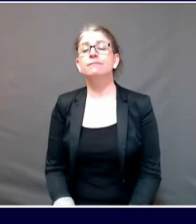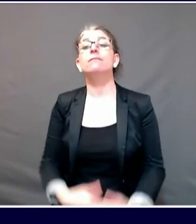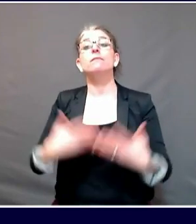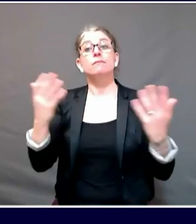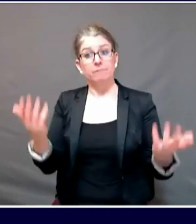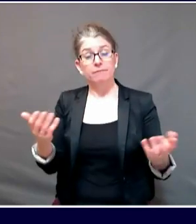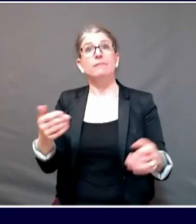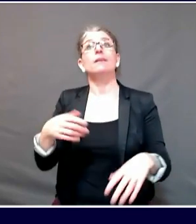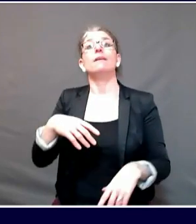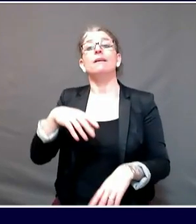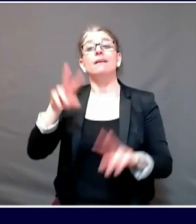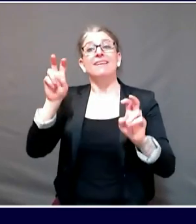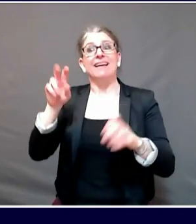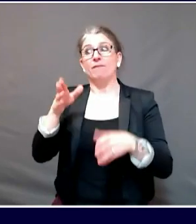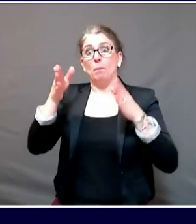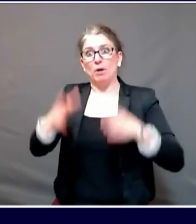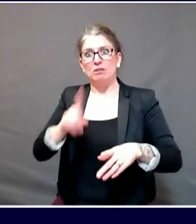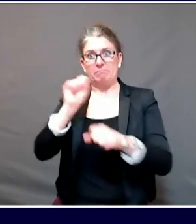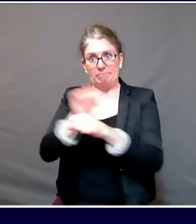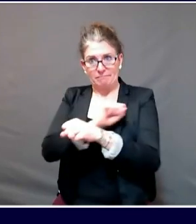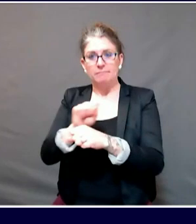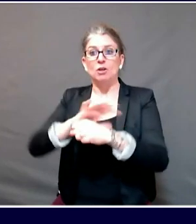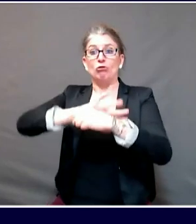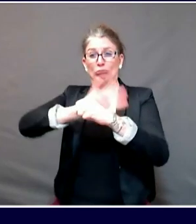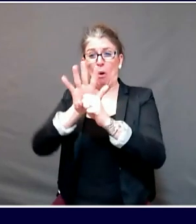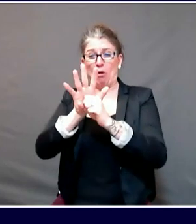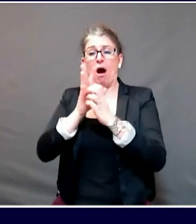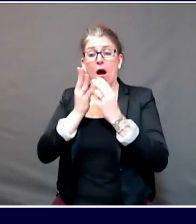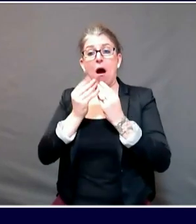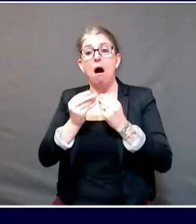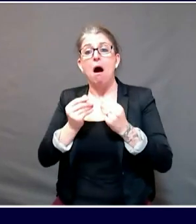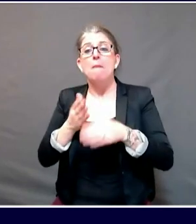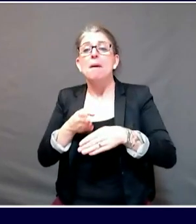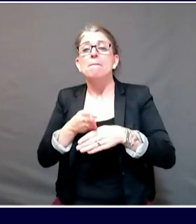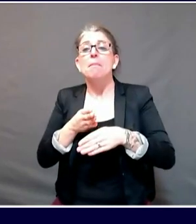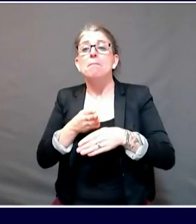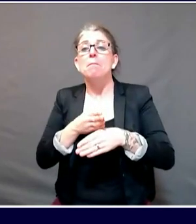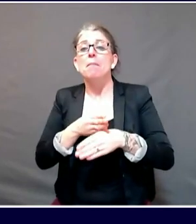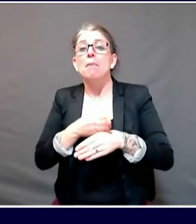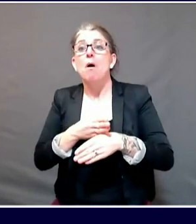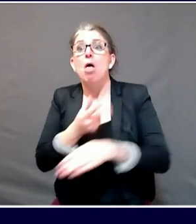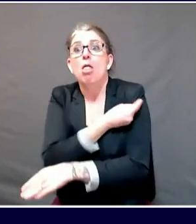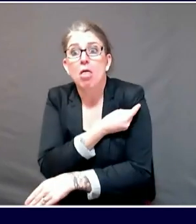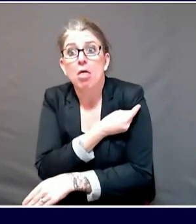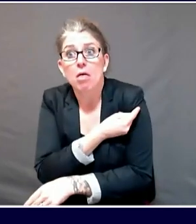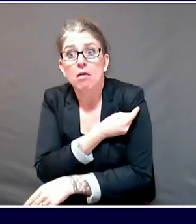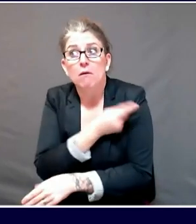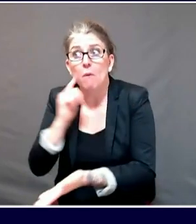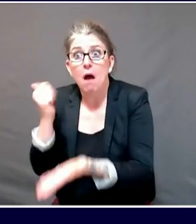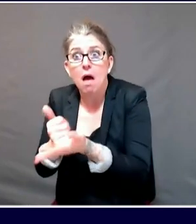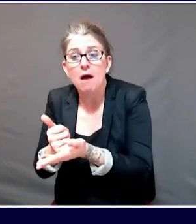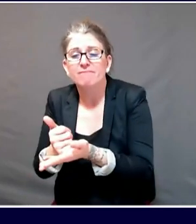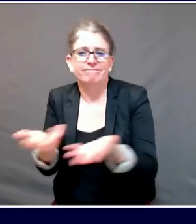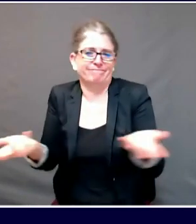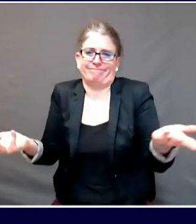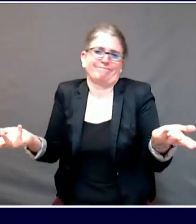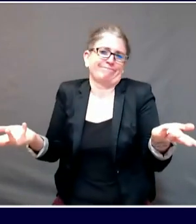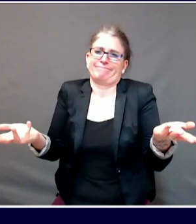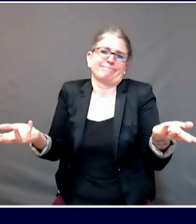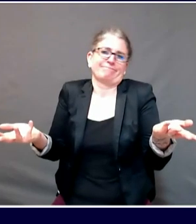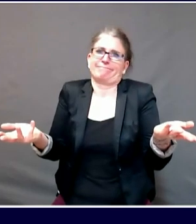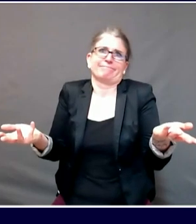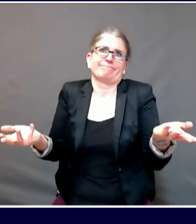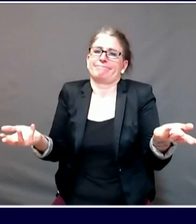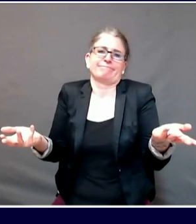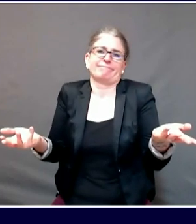may have COVID asymptomatically and receives the vaccine, it's not thought that the vaccine will harm them in any way. And indeed,